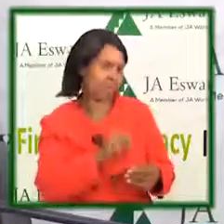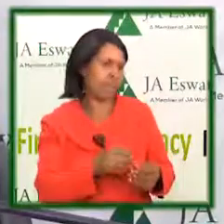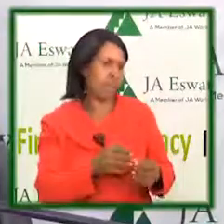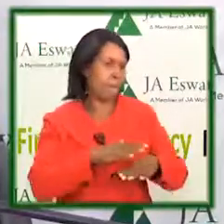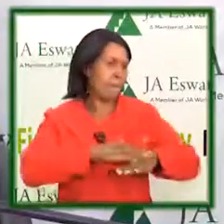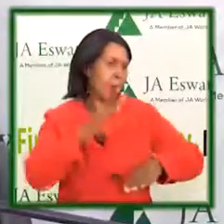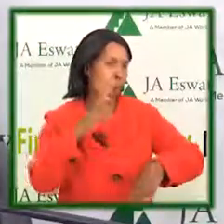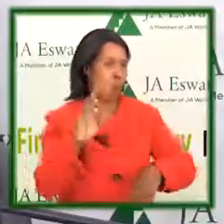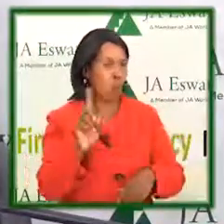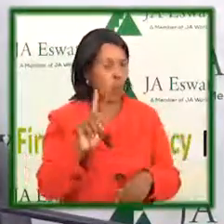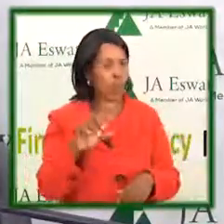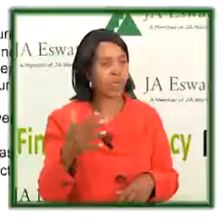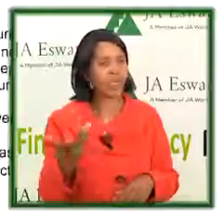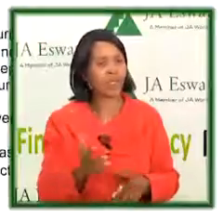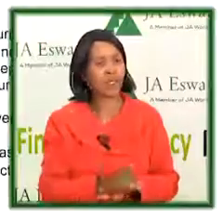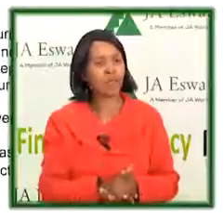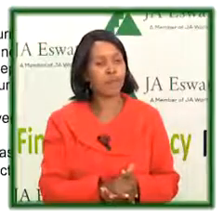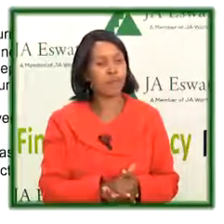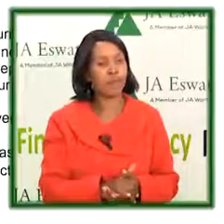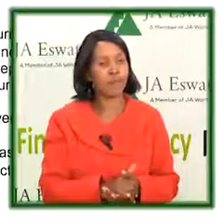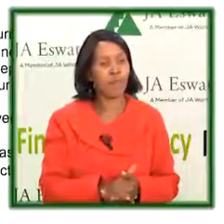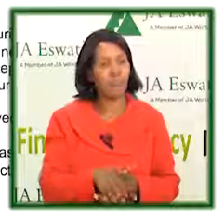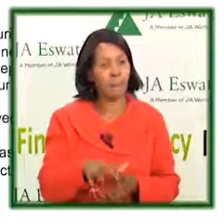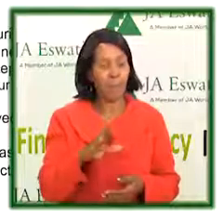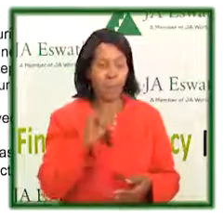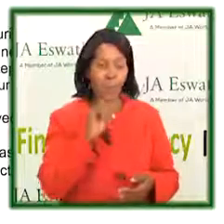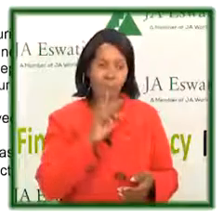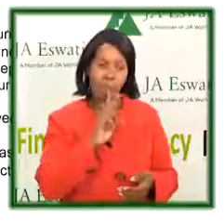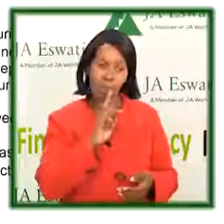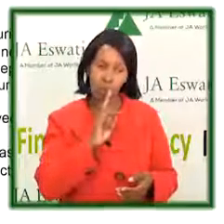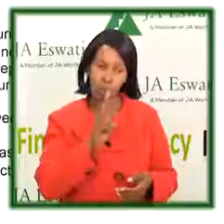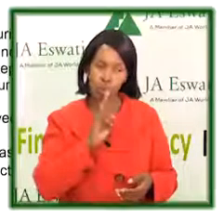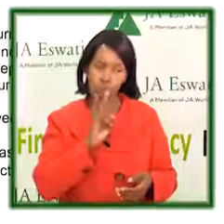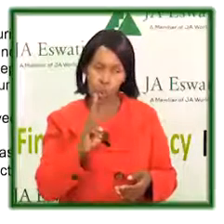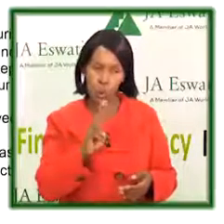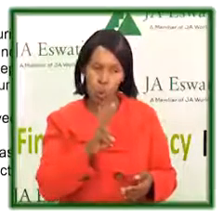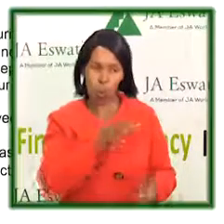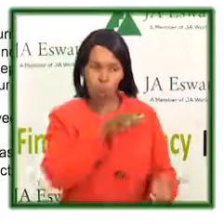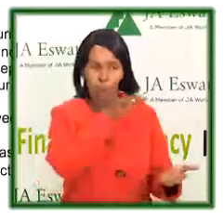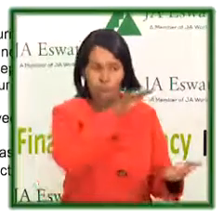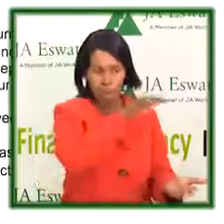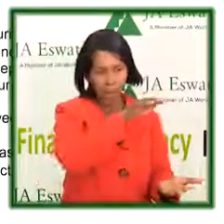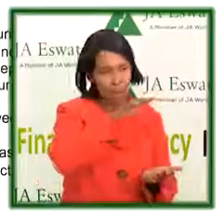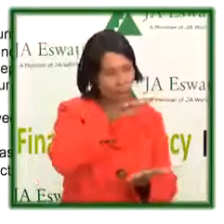thing, you must make sure you package and label well. It is very, very key.